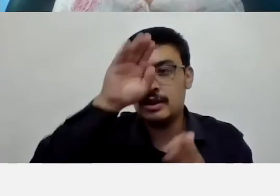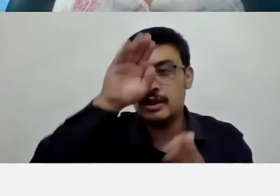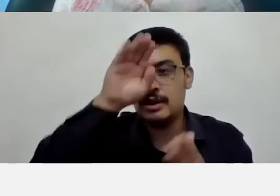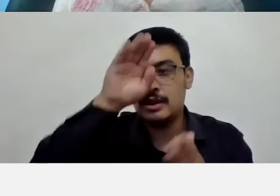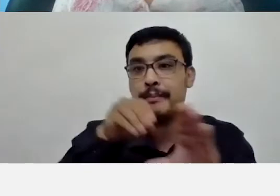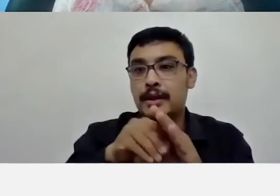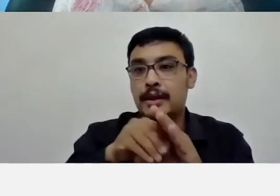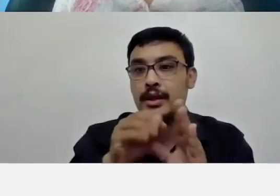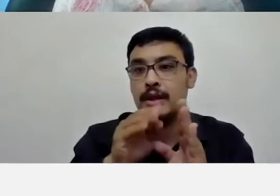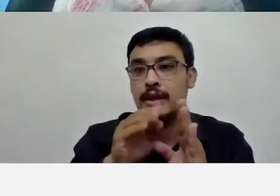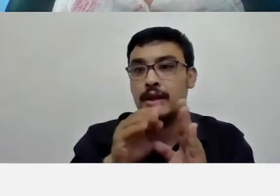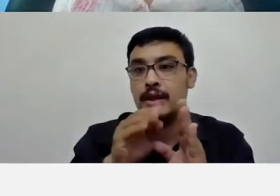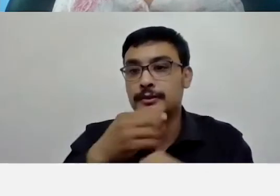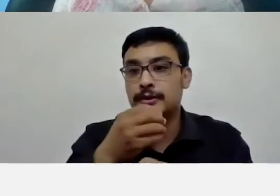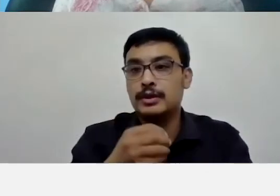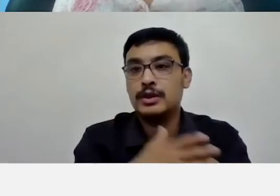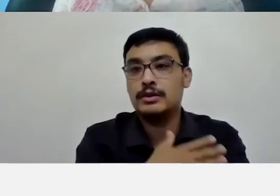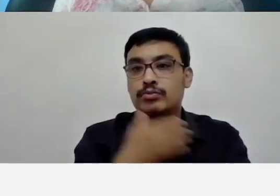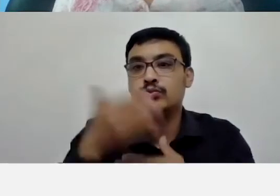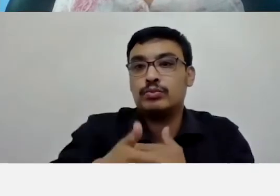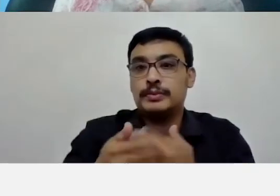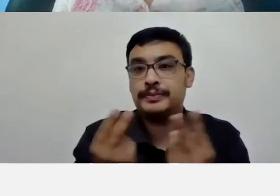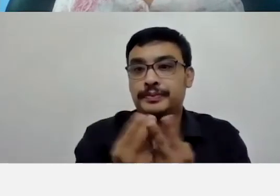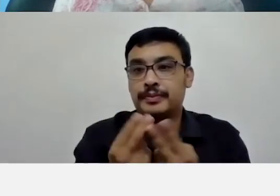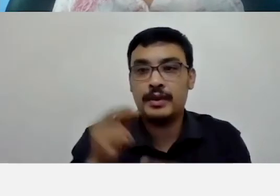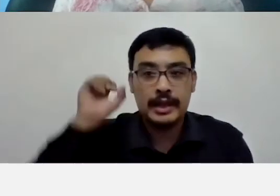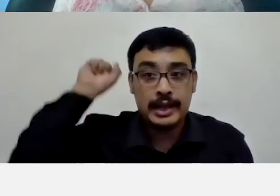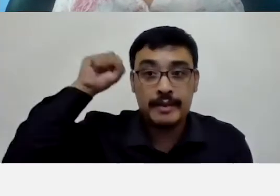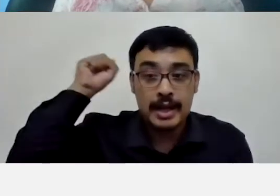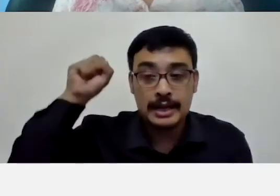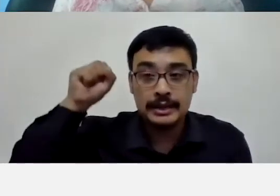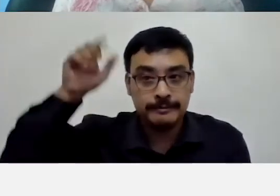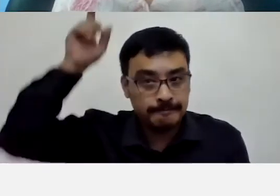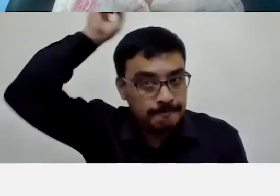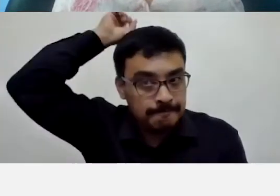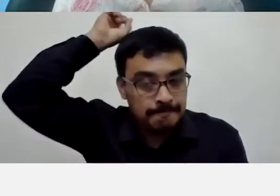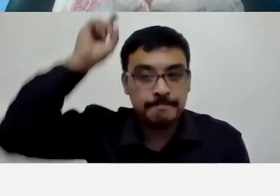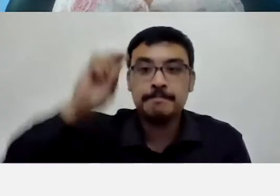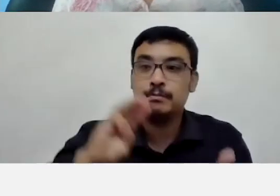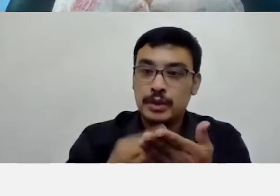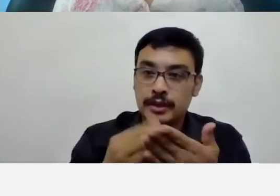In our culture, in Newari culture, evening time is a